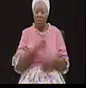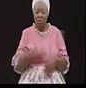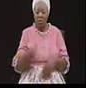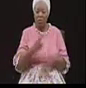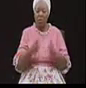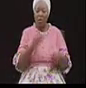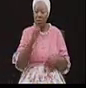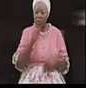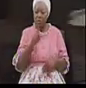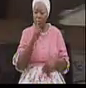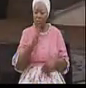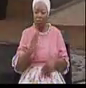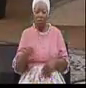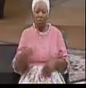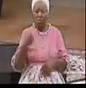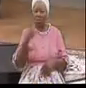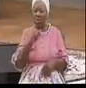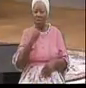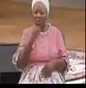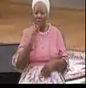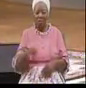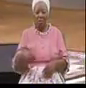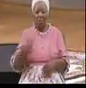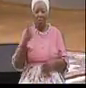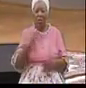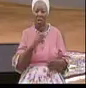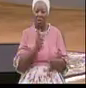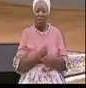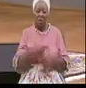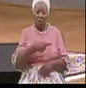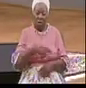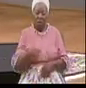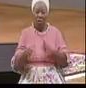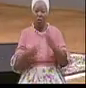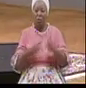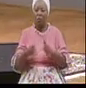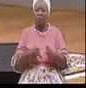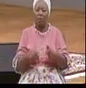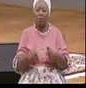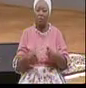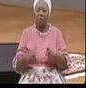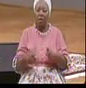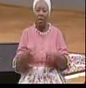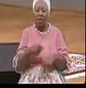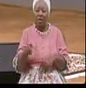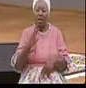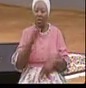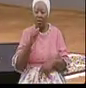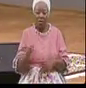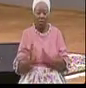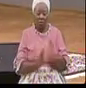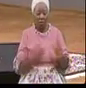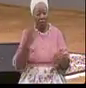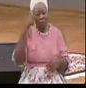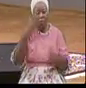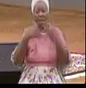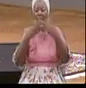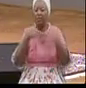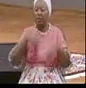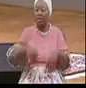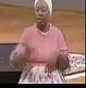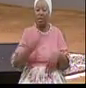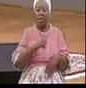of God. Those are just religious people. They are unclean. They are not ready for heaven yet. A good